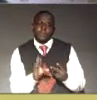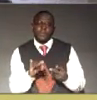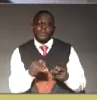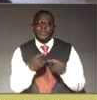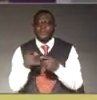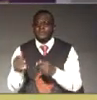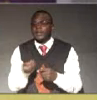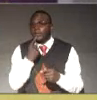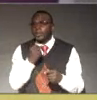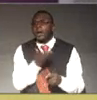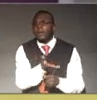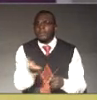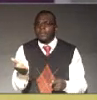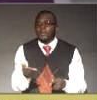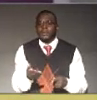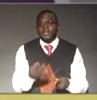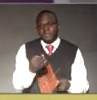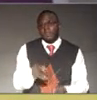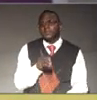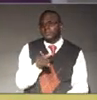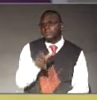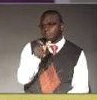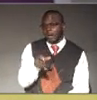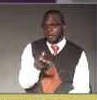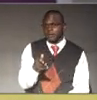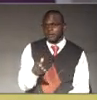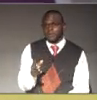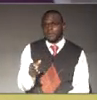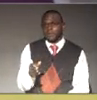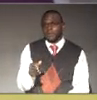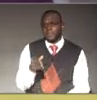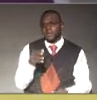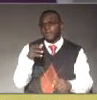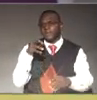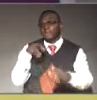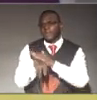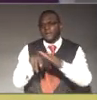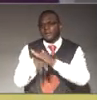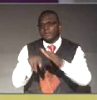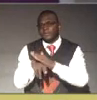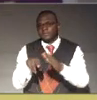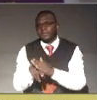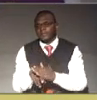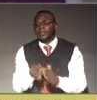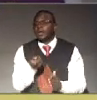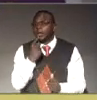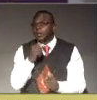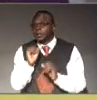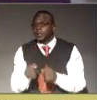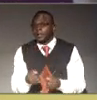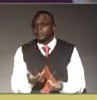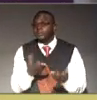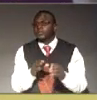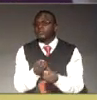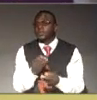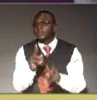of drugs. If this guy is giving fake products or fake drugs, he can kill a number of people,